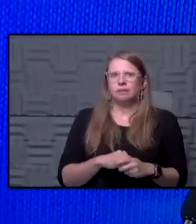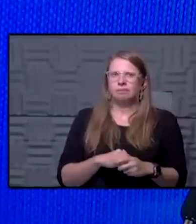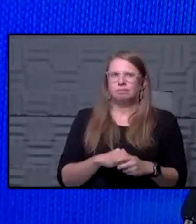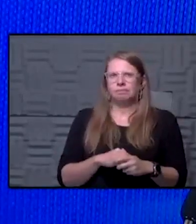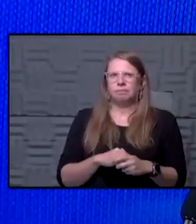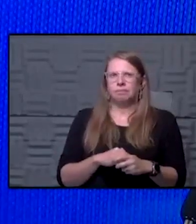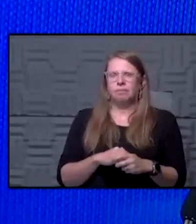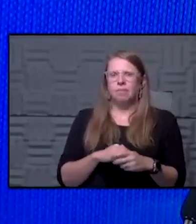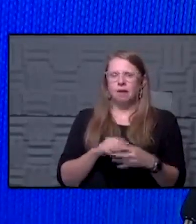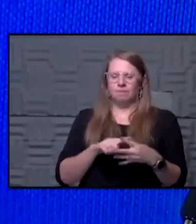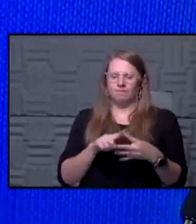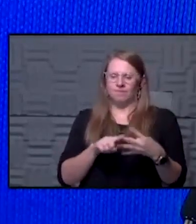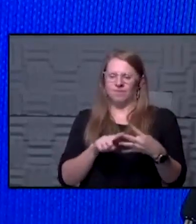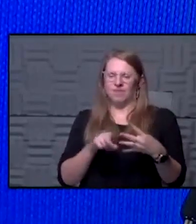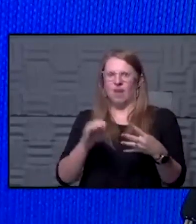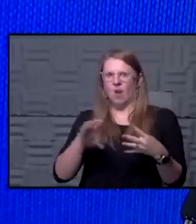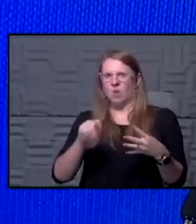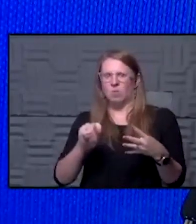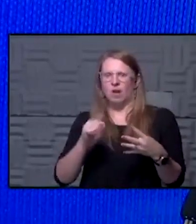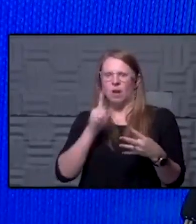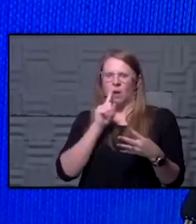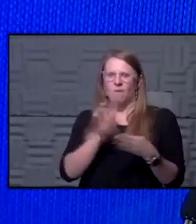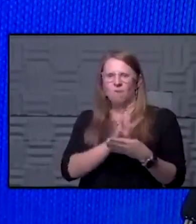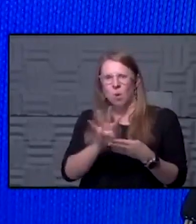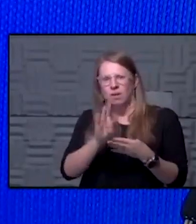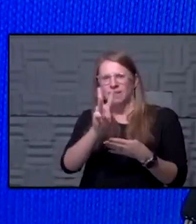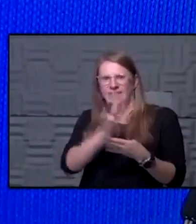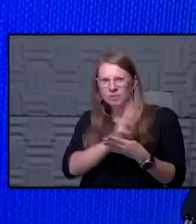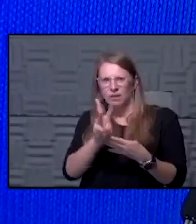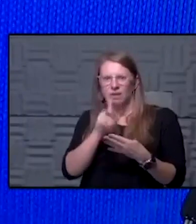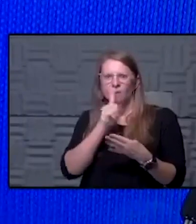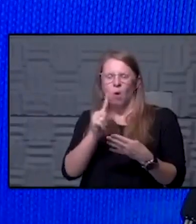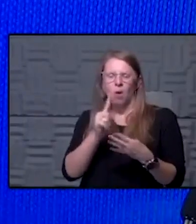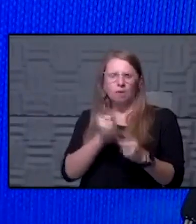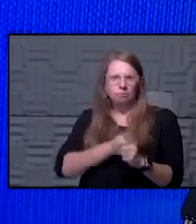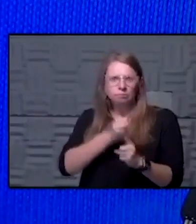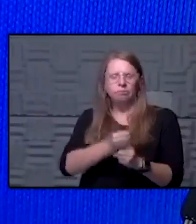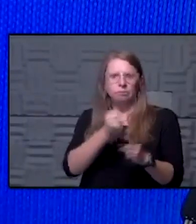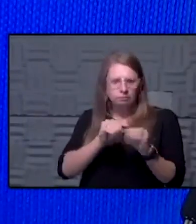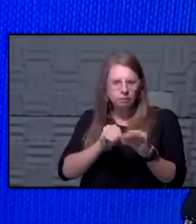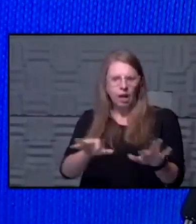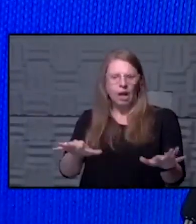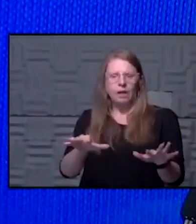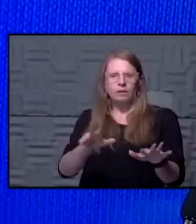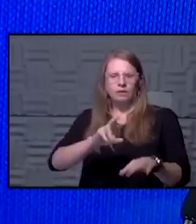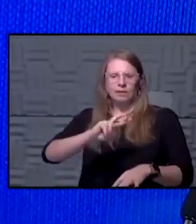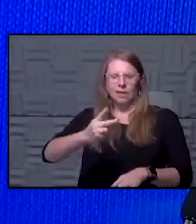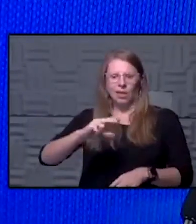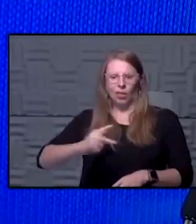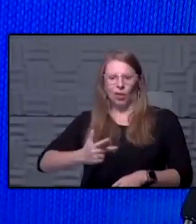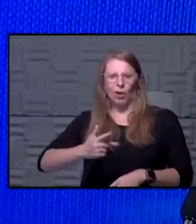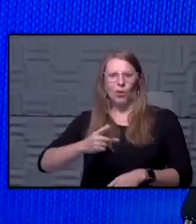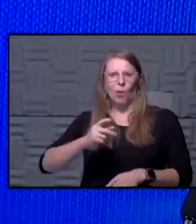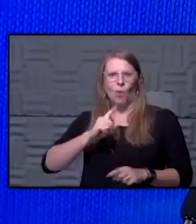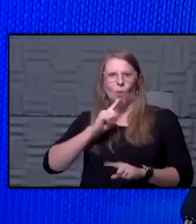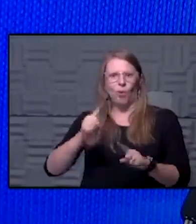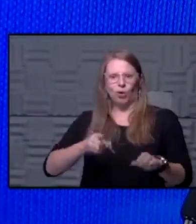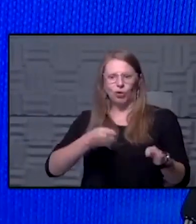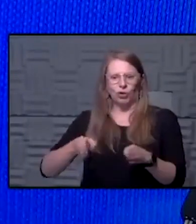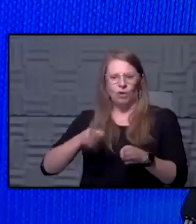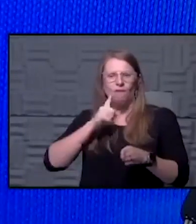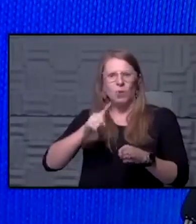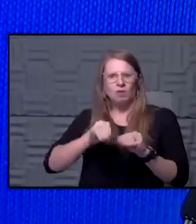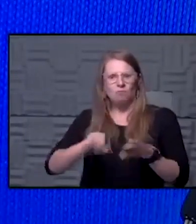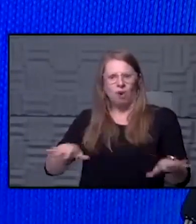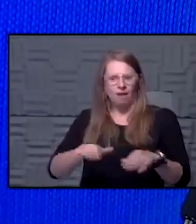to middle of October. Yep. I mean, we know it takes a 4 to 6 week period for major events to spread out into that second or third order of spread and get other people